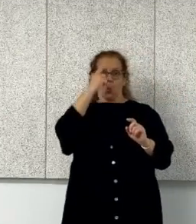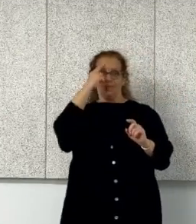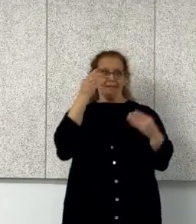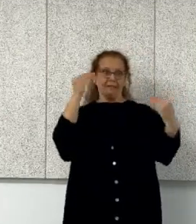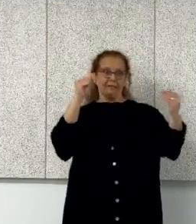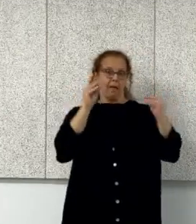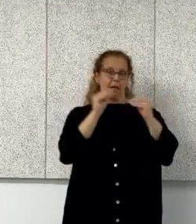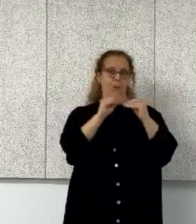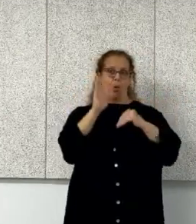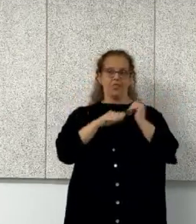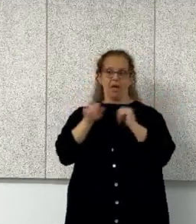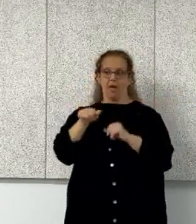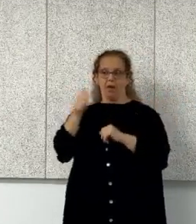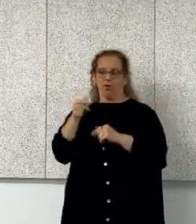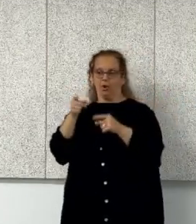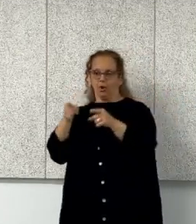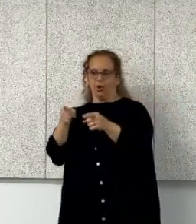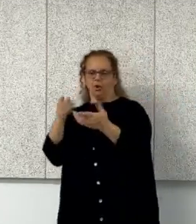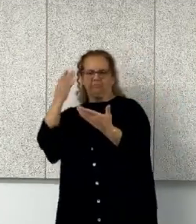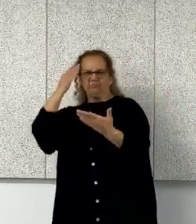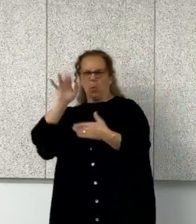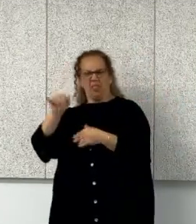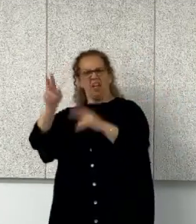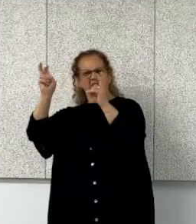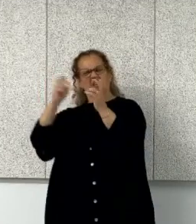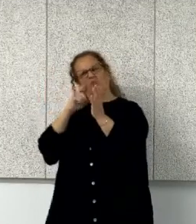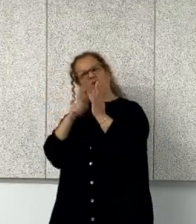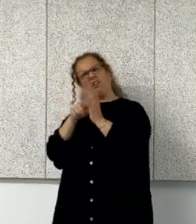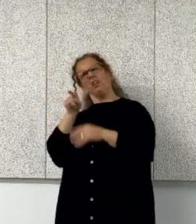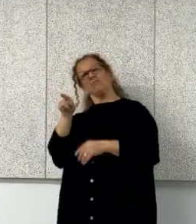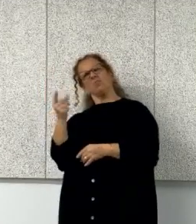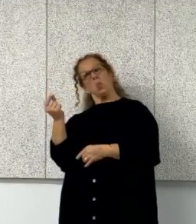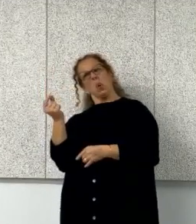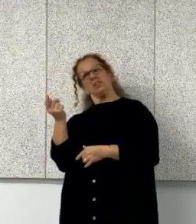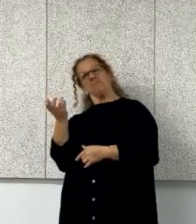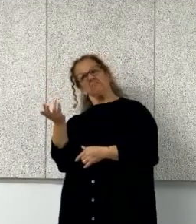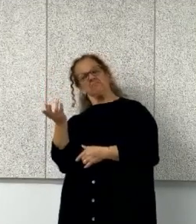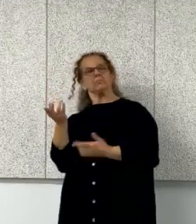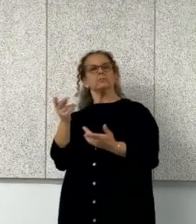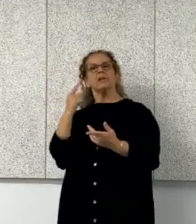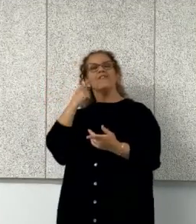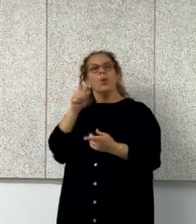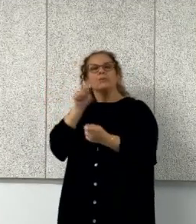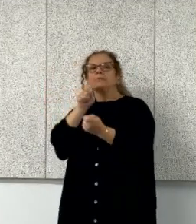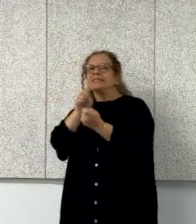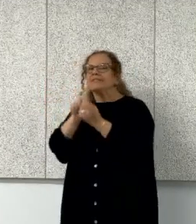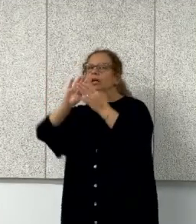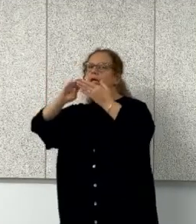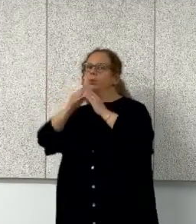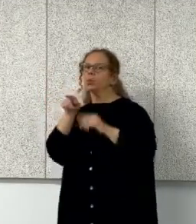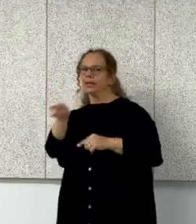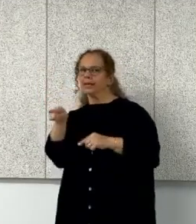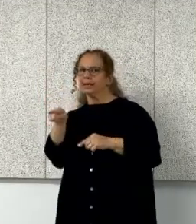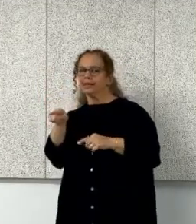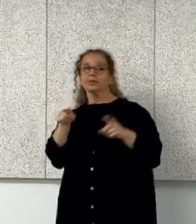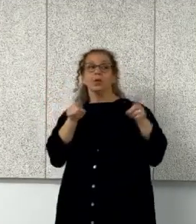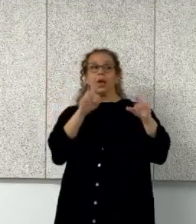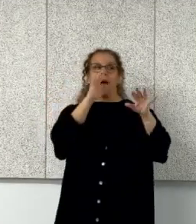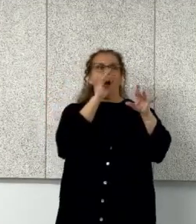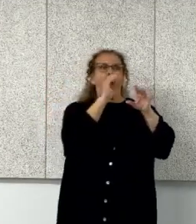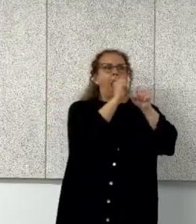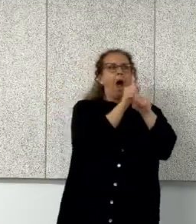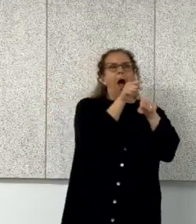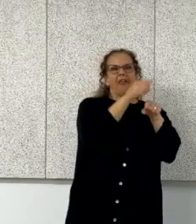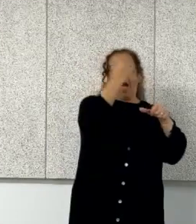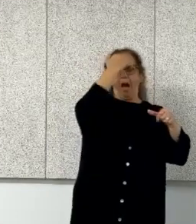new adventurous show that is written by, of, or for a specific community, right? So spectacle, yes, in terms of entertainment and